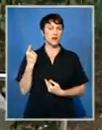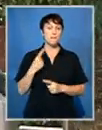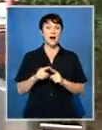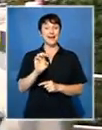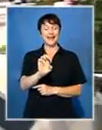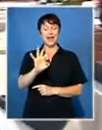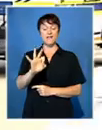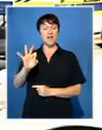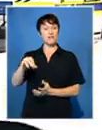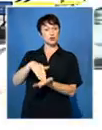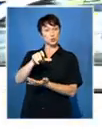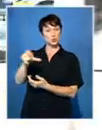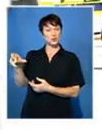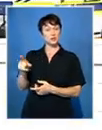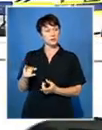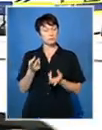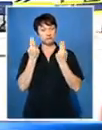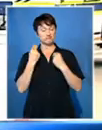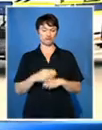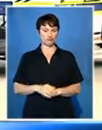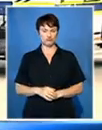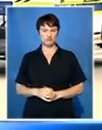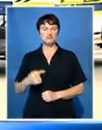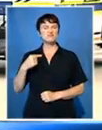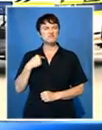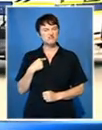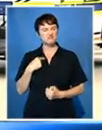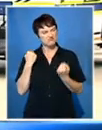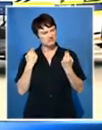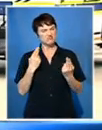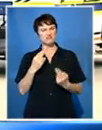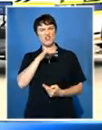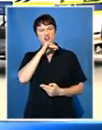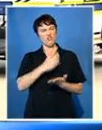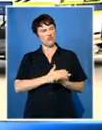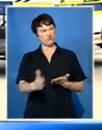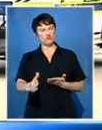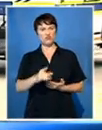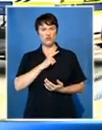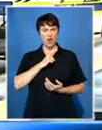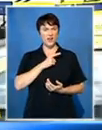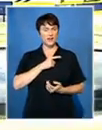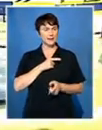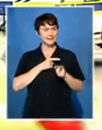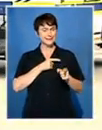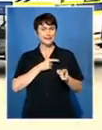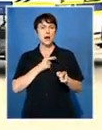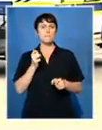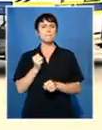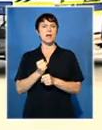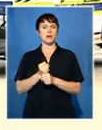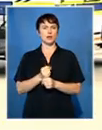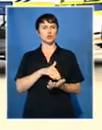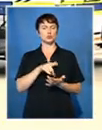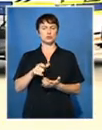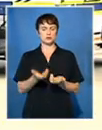down. One of our reasons why we are saying Afrikaans must follow our population, our reasons, we said that these two languages are creating a division of the student body. There's